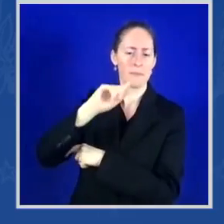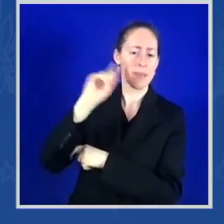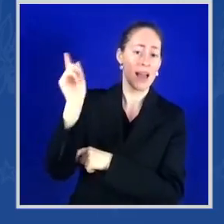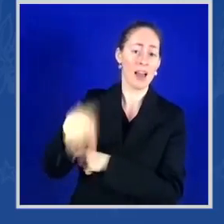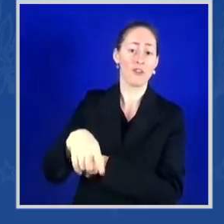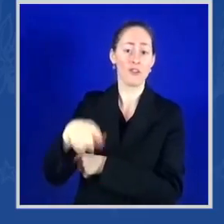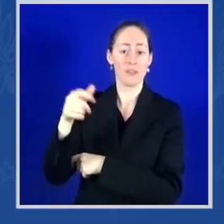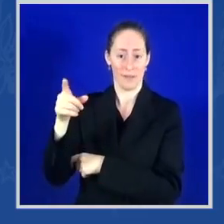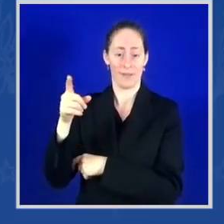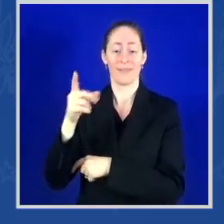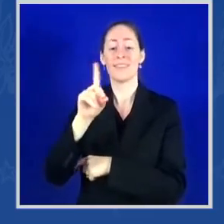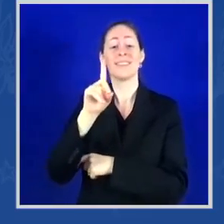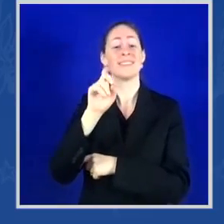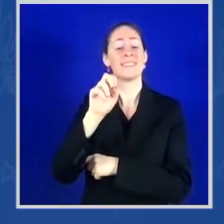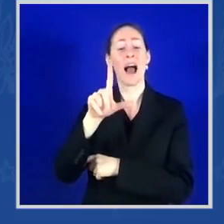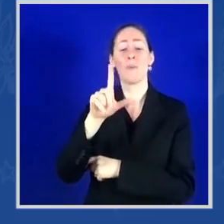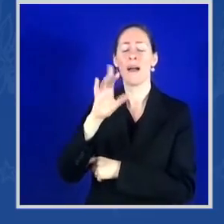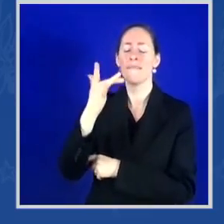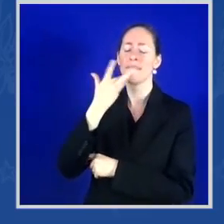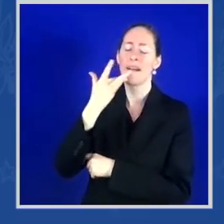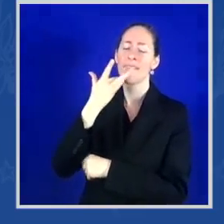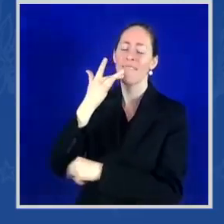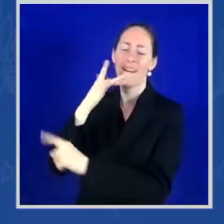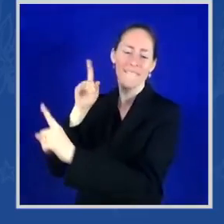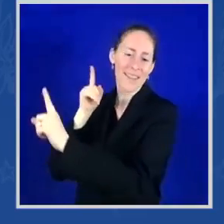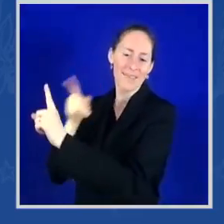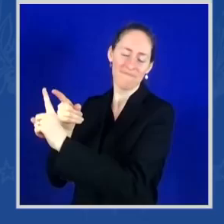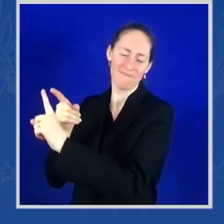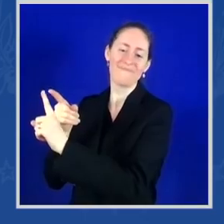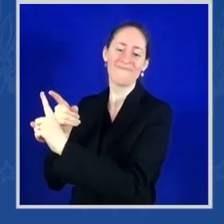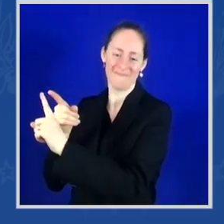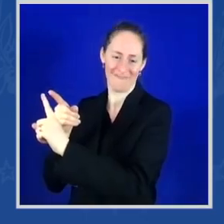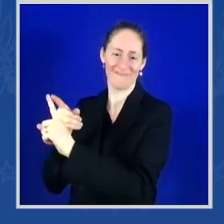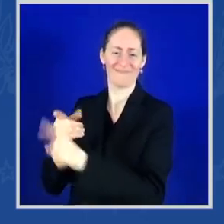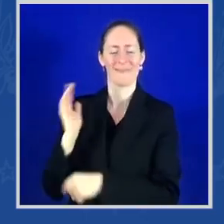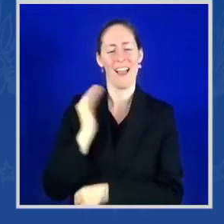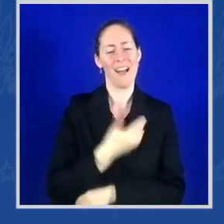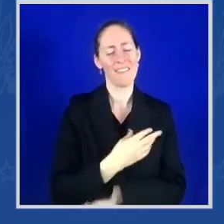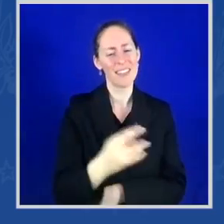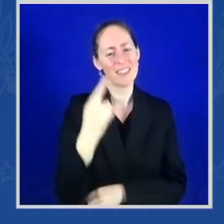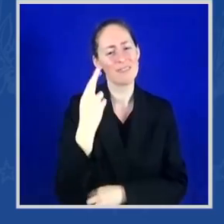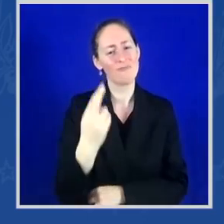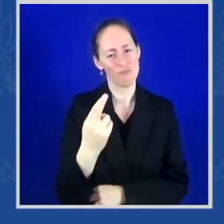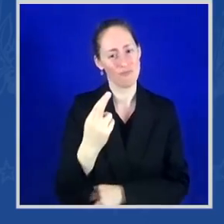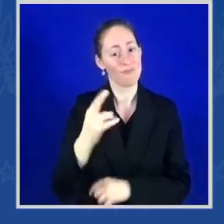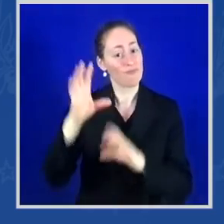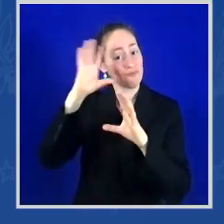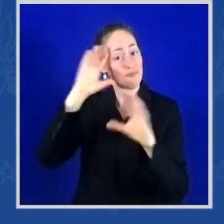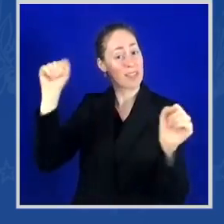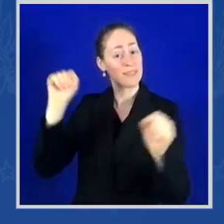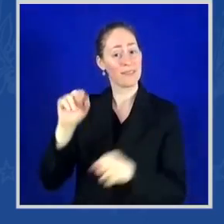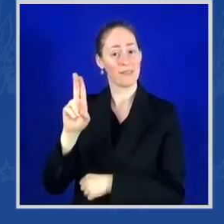son, and our good friend, the President of the United States, Joe Biden.